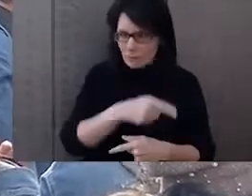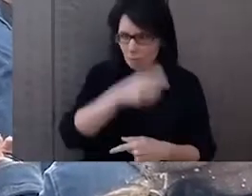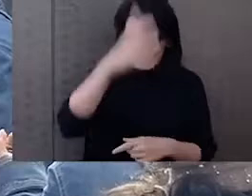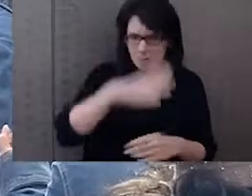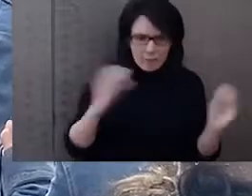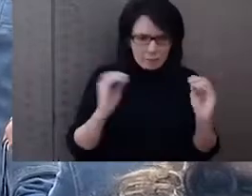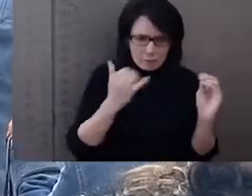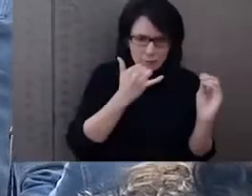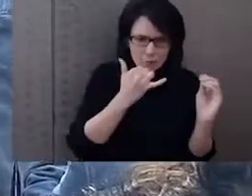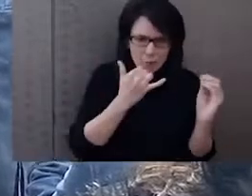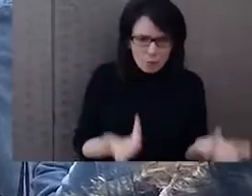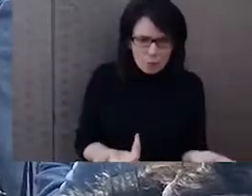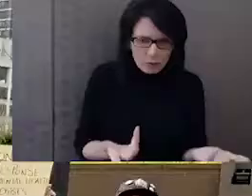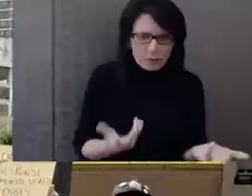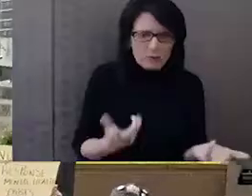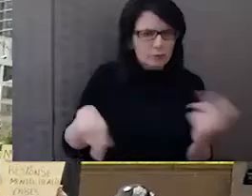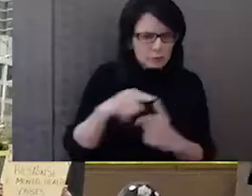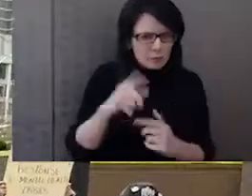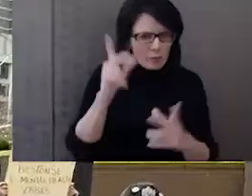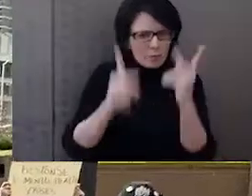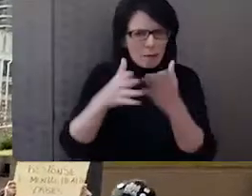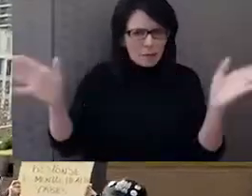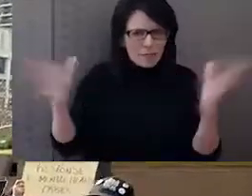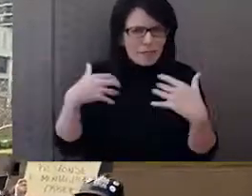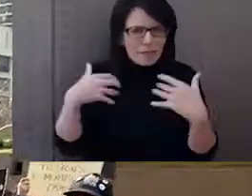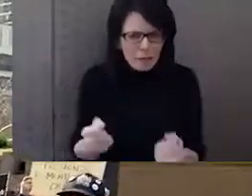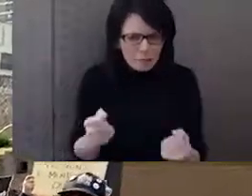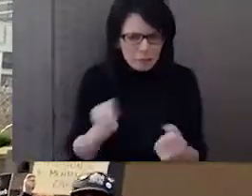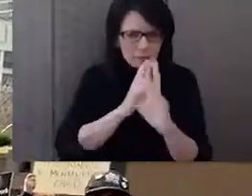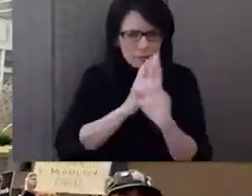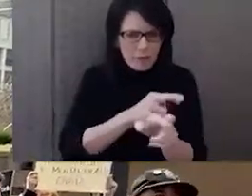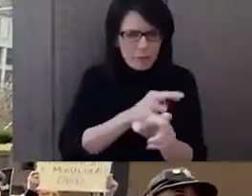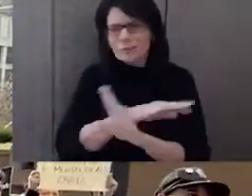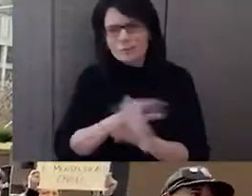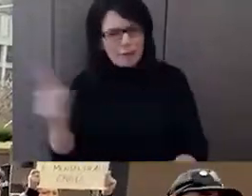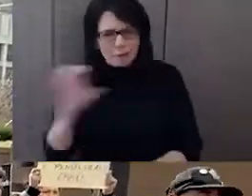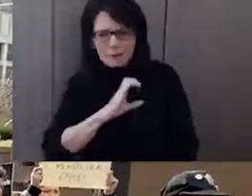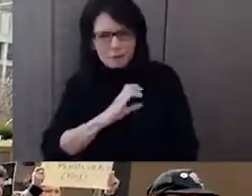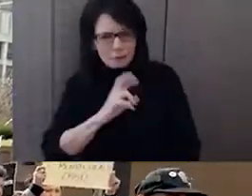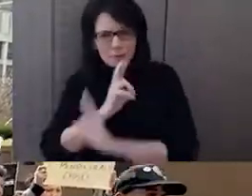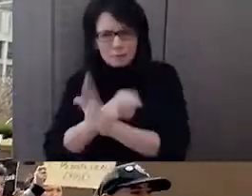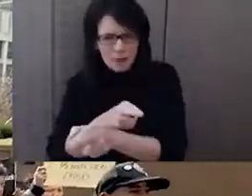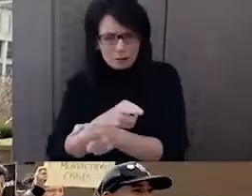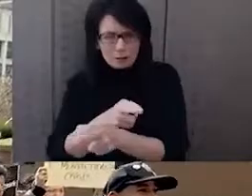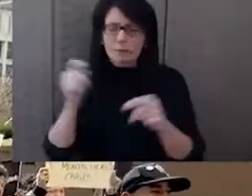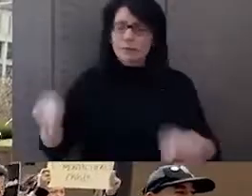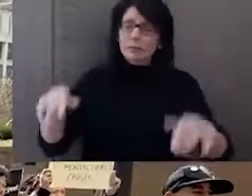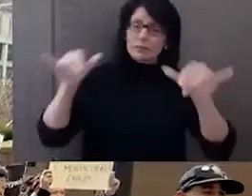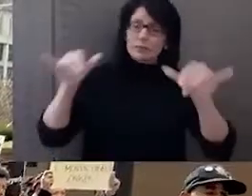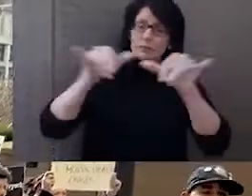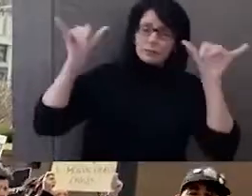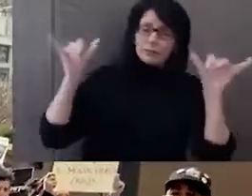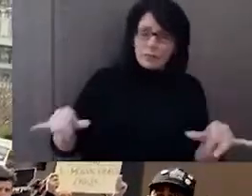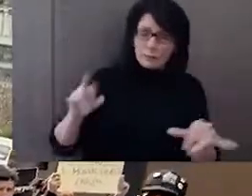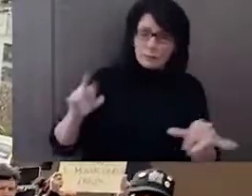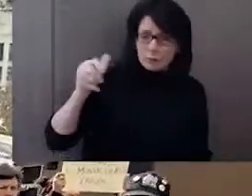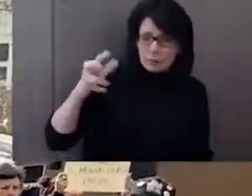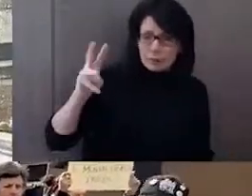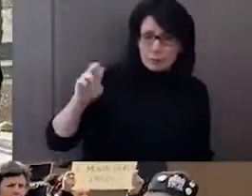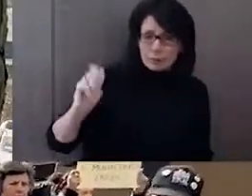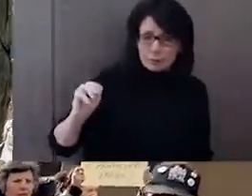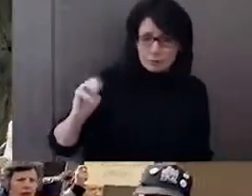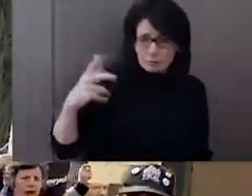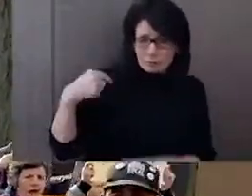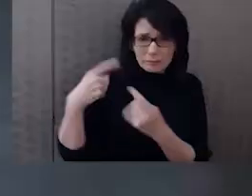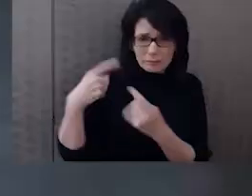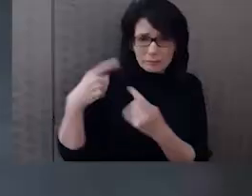that you're responding to. It's a public health response. do we want? Not a police response. Systemic racism has an effect on social determinants of health for